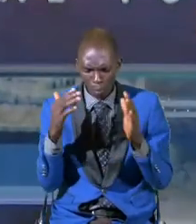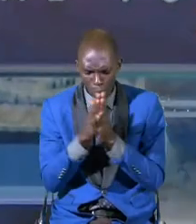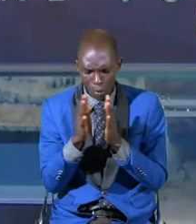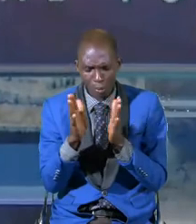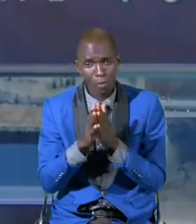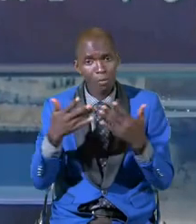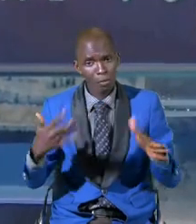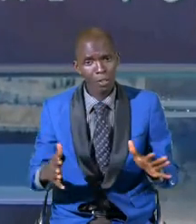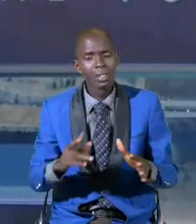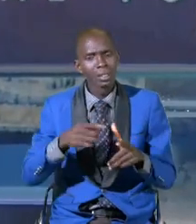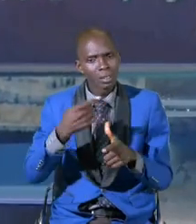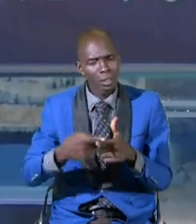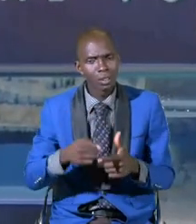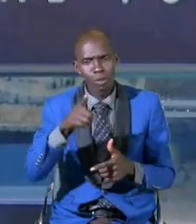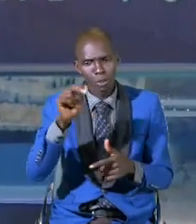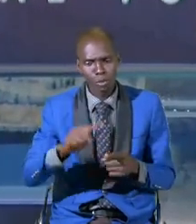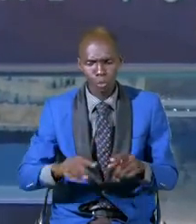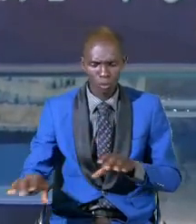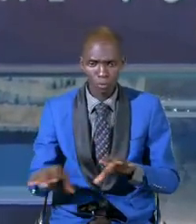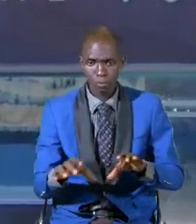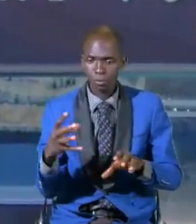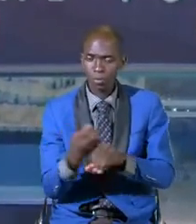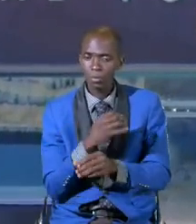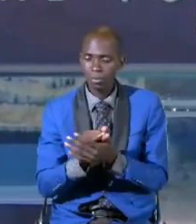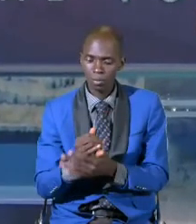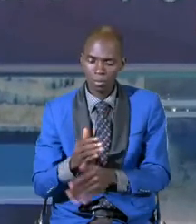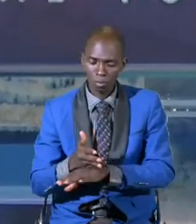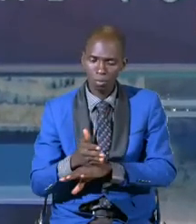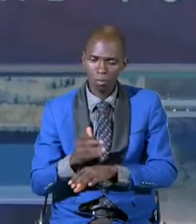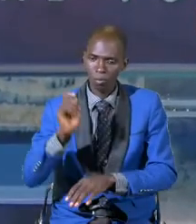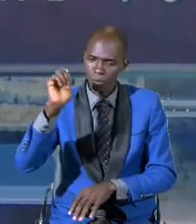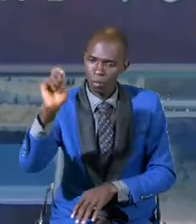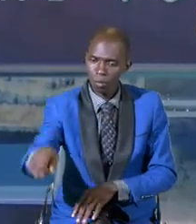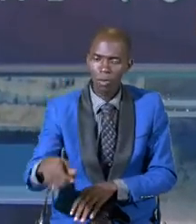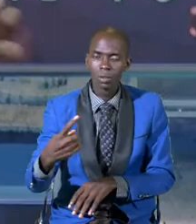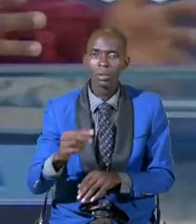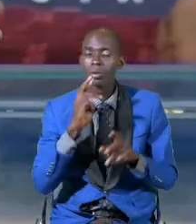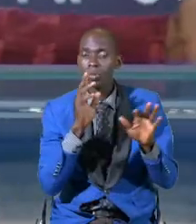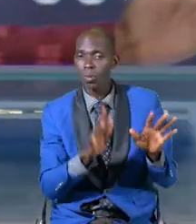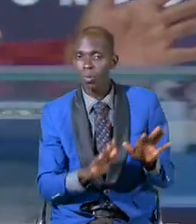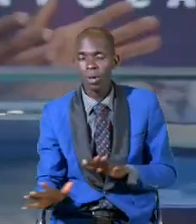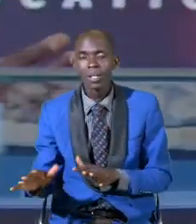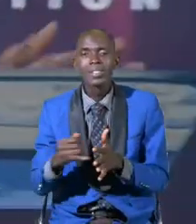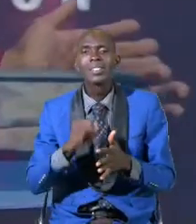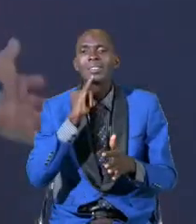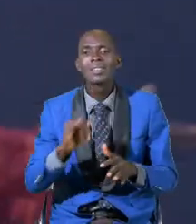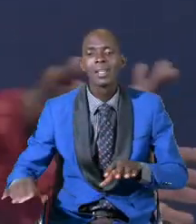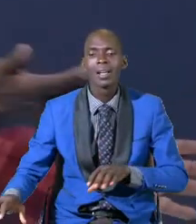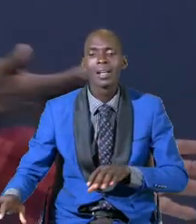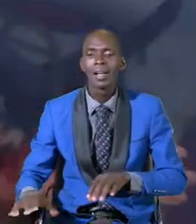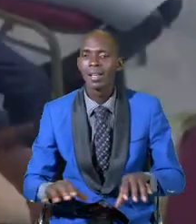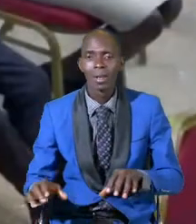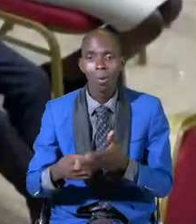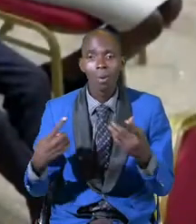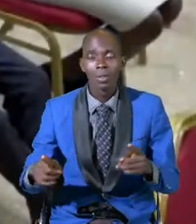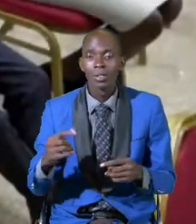Act now. Take that rod, stretch it to the river. It is action. And then the river parted. They go to